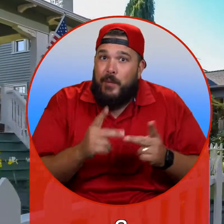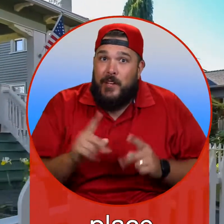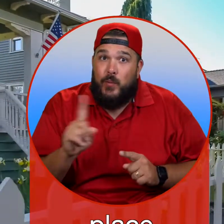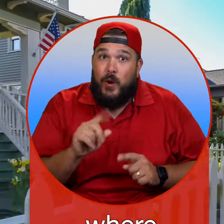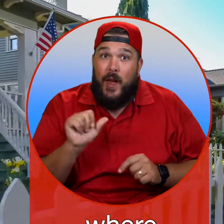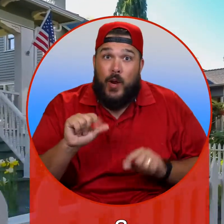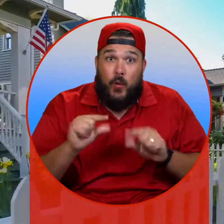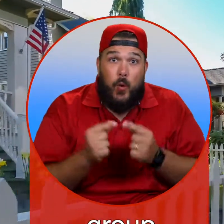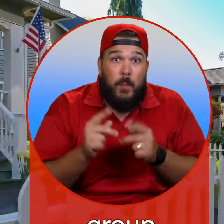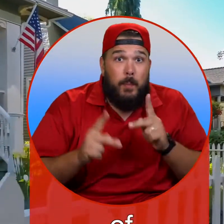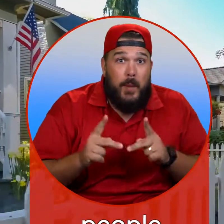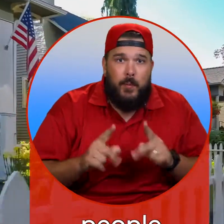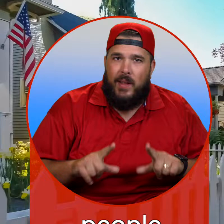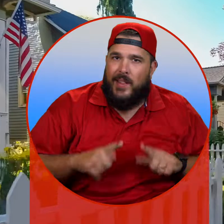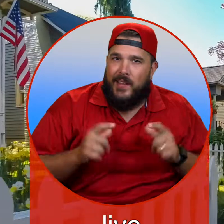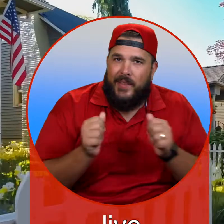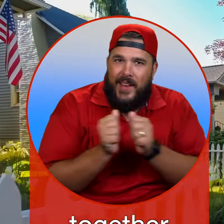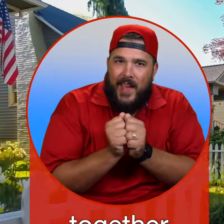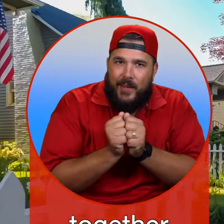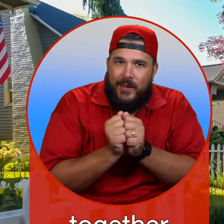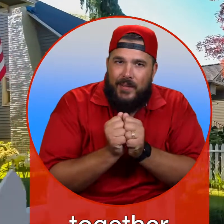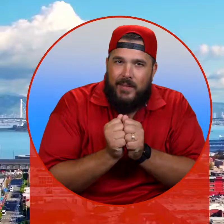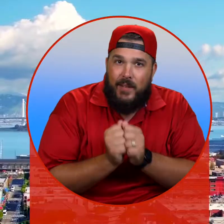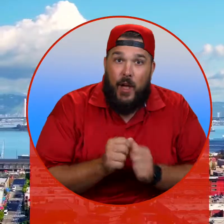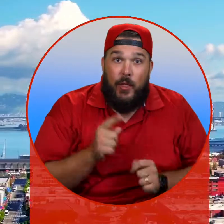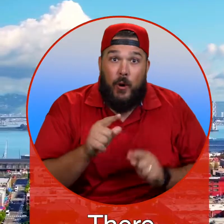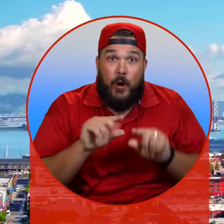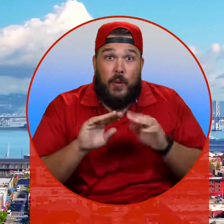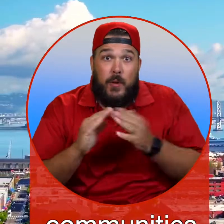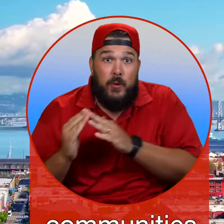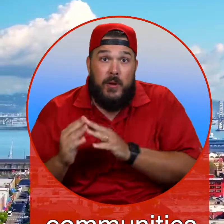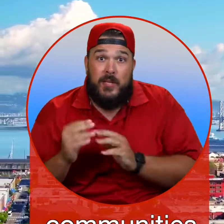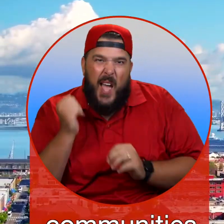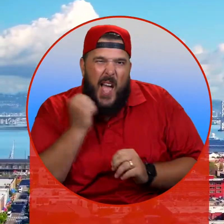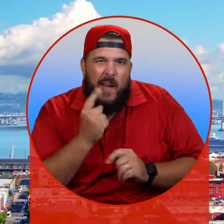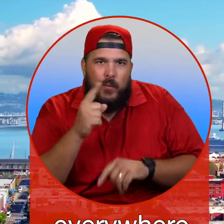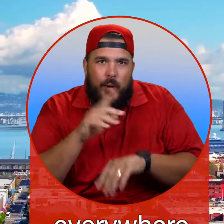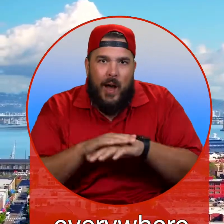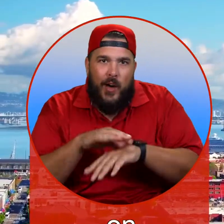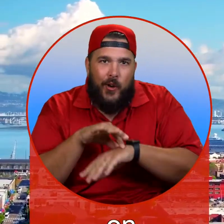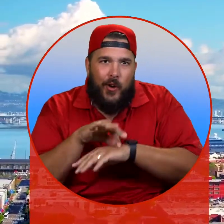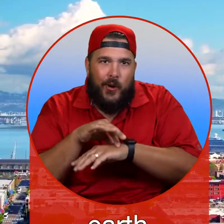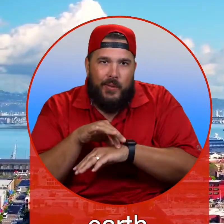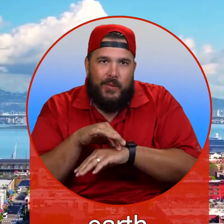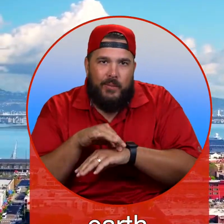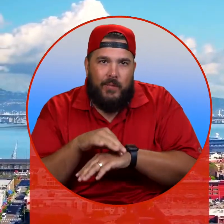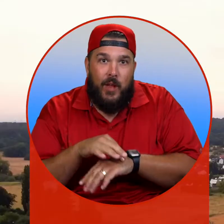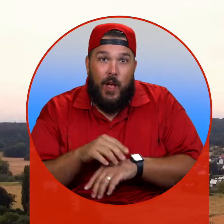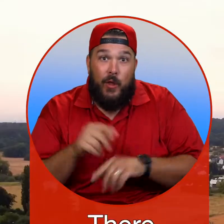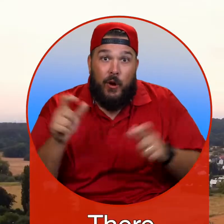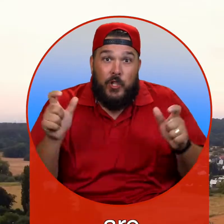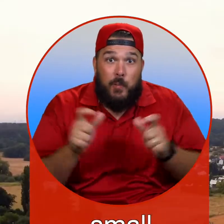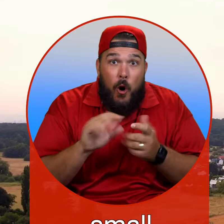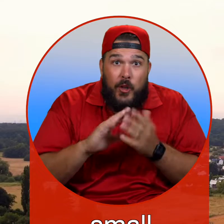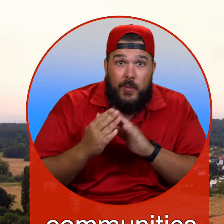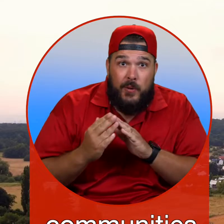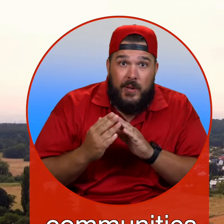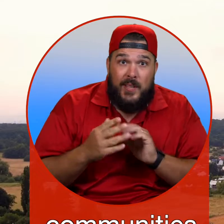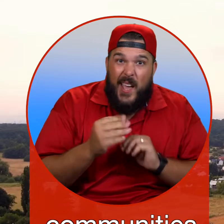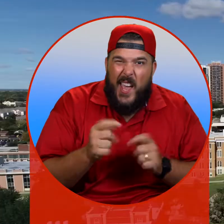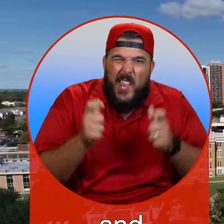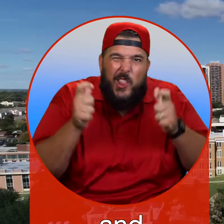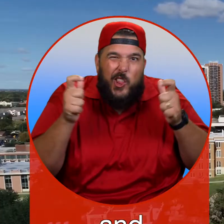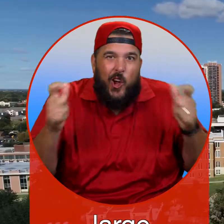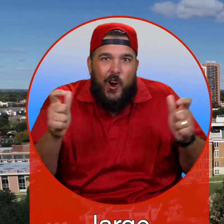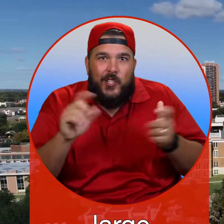community is a place where a group of people live together. There are communities everywhere on Earth. There are small